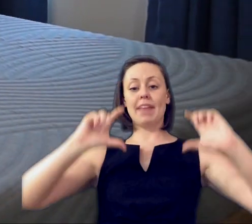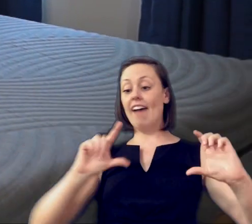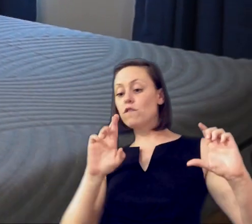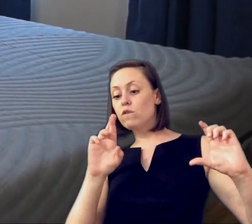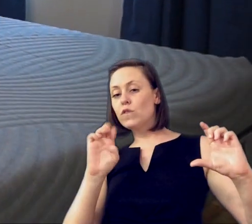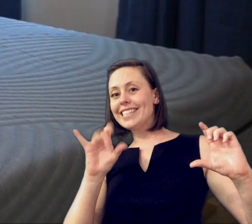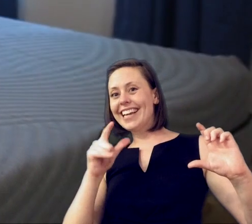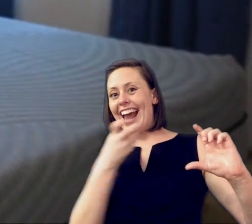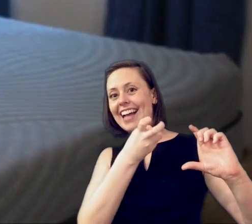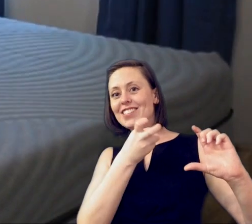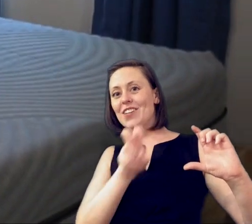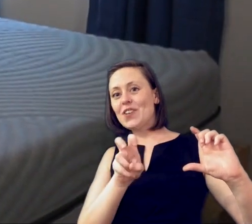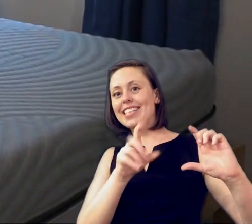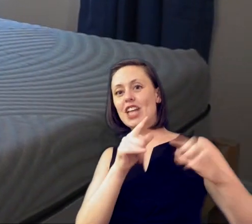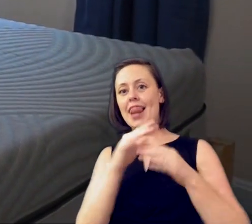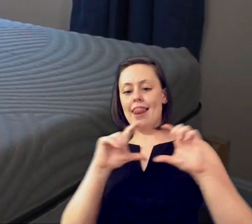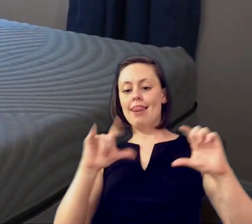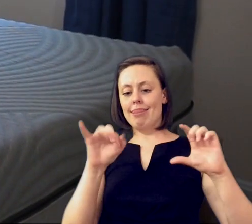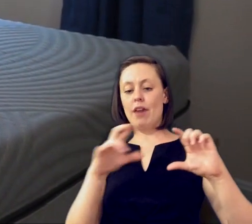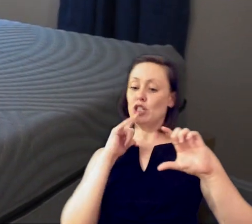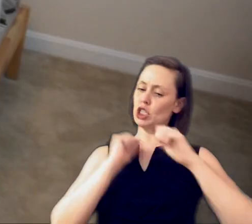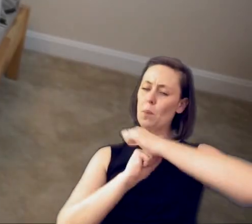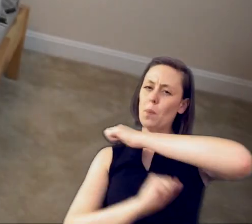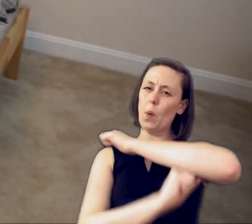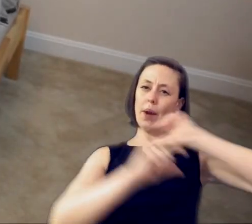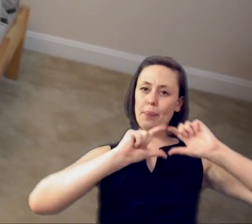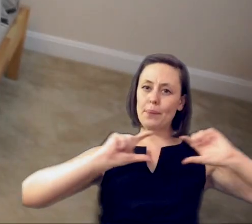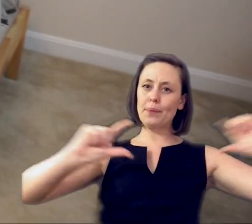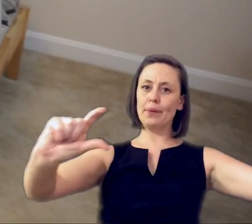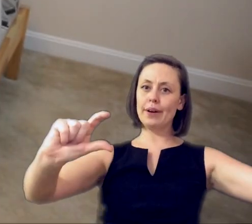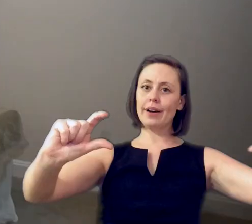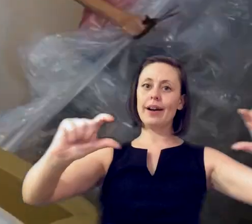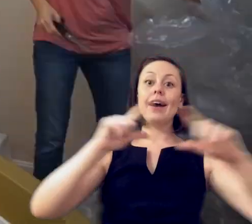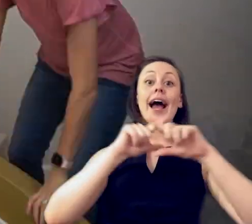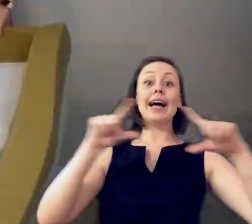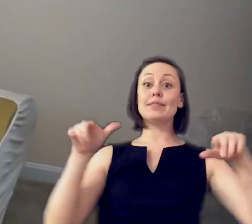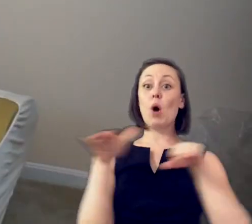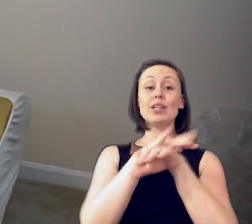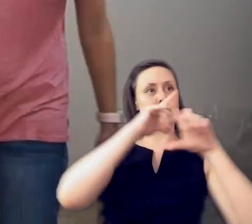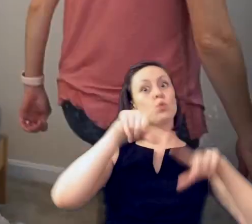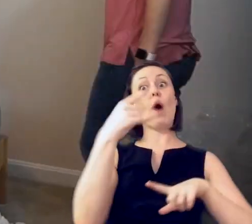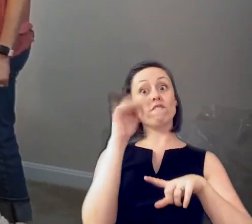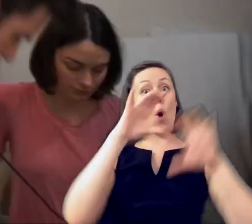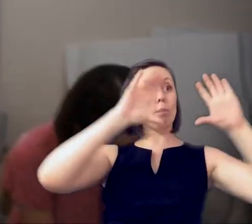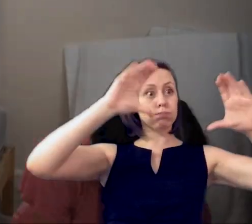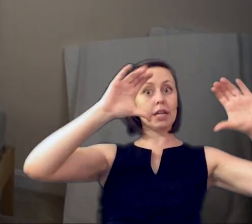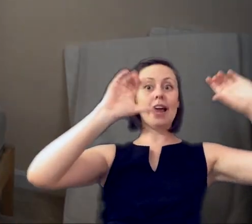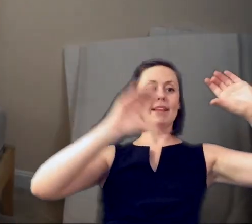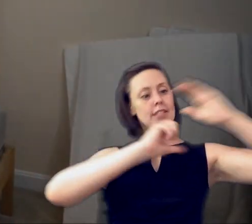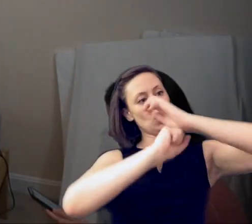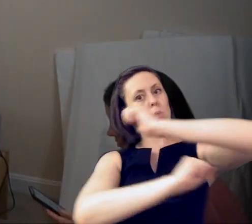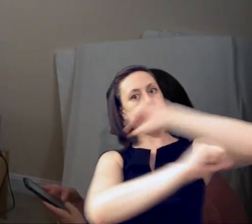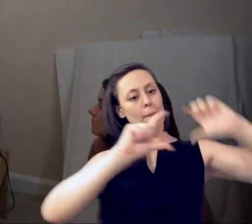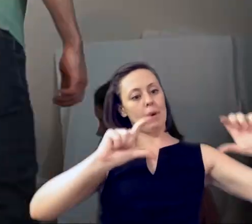Resilience transition layer, and this is the support which runs basically as it's a bowl. The whole thing is one piece of foam. This is the